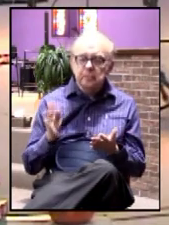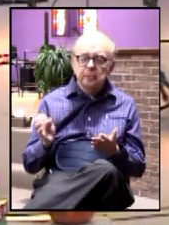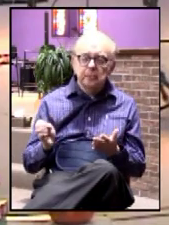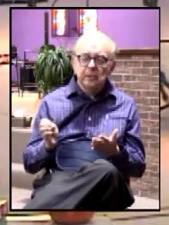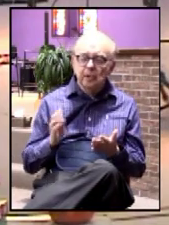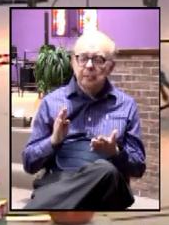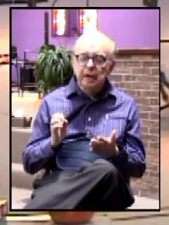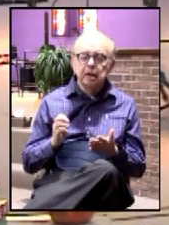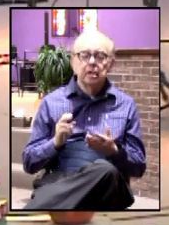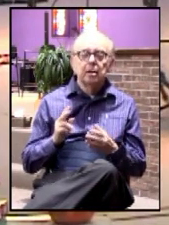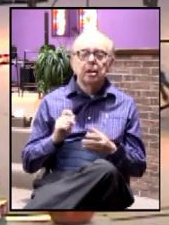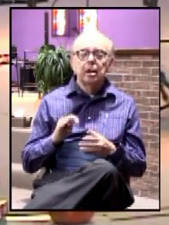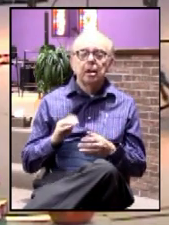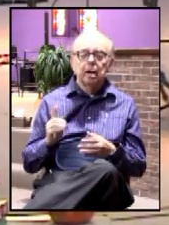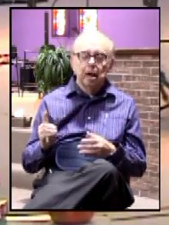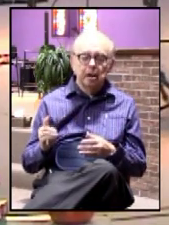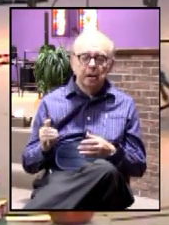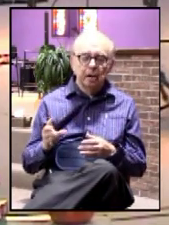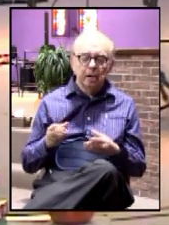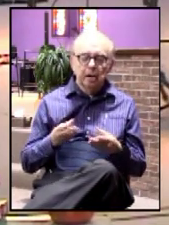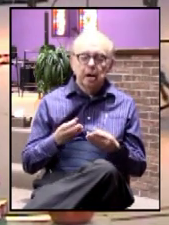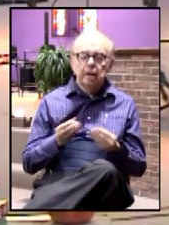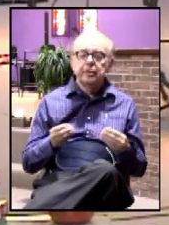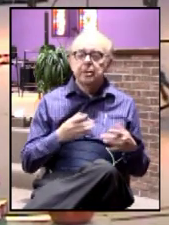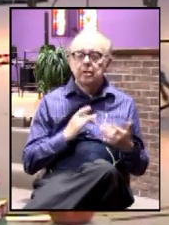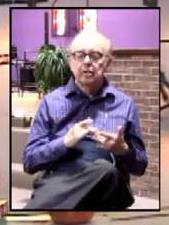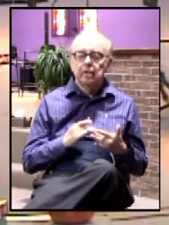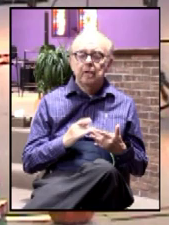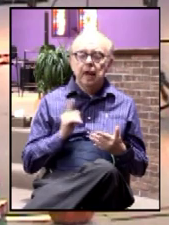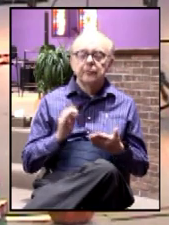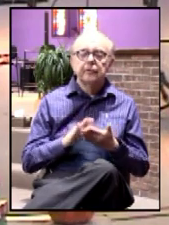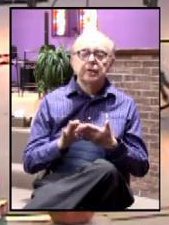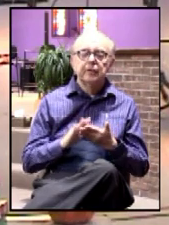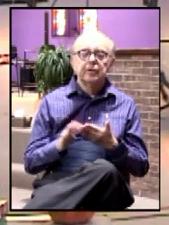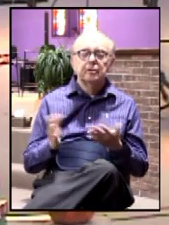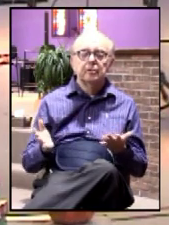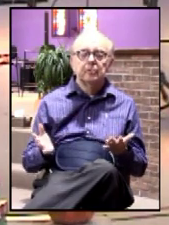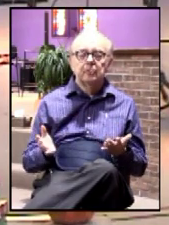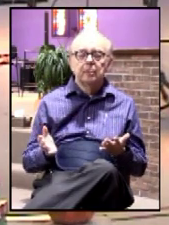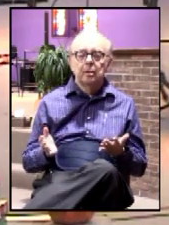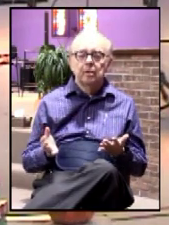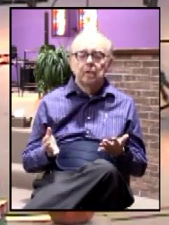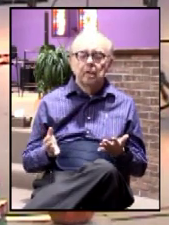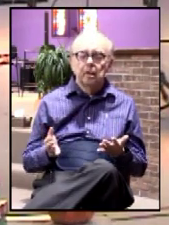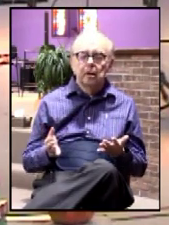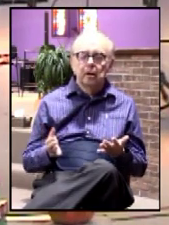of being kind and tender-hearted and forgiving,